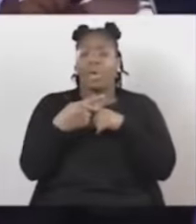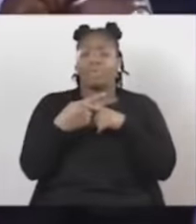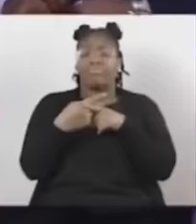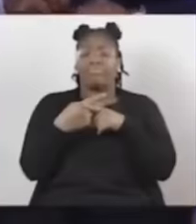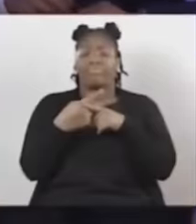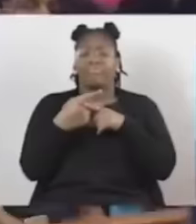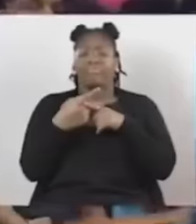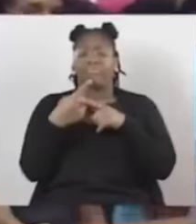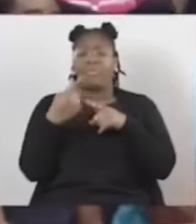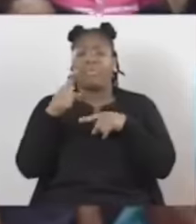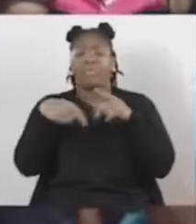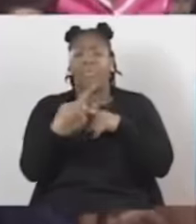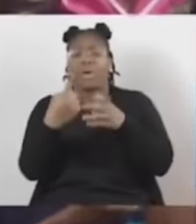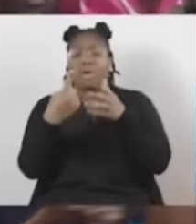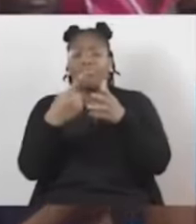Jesus